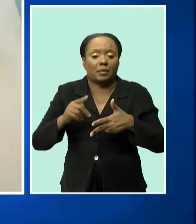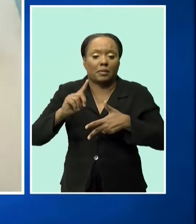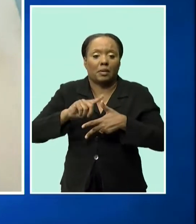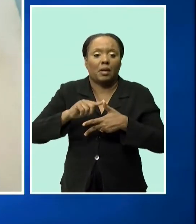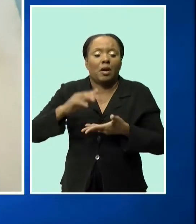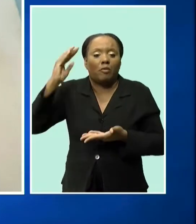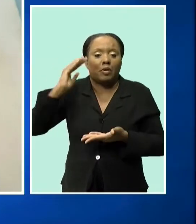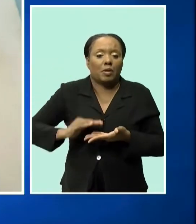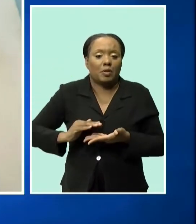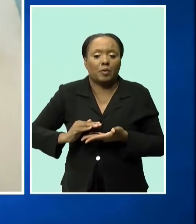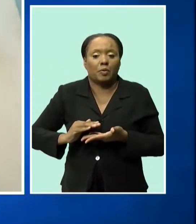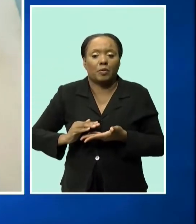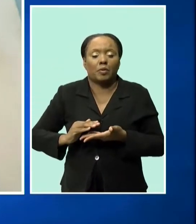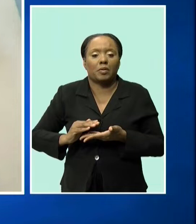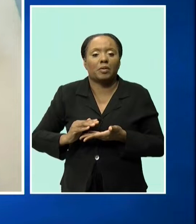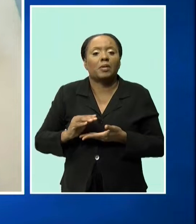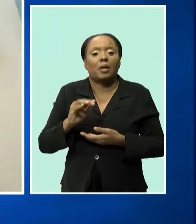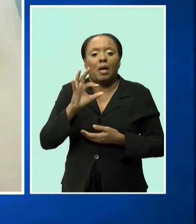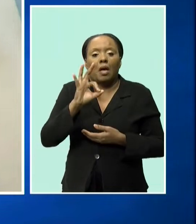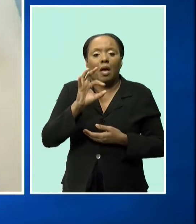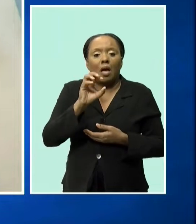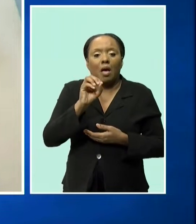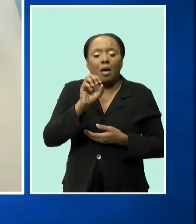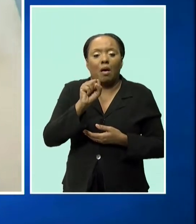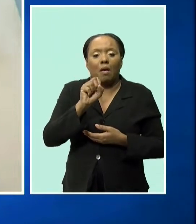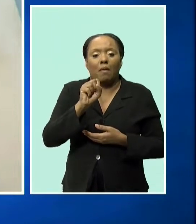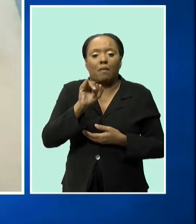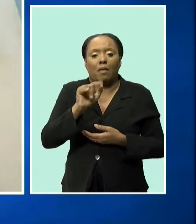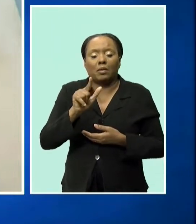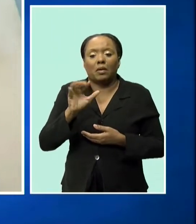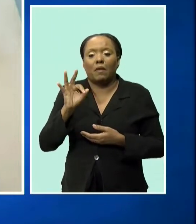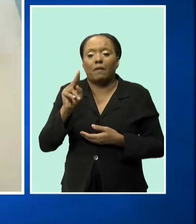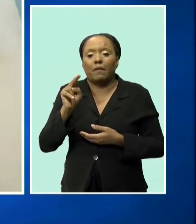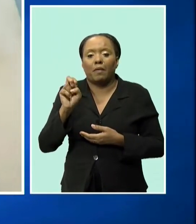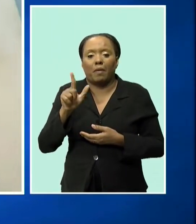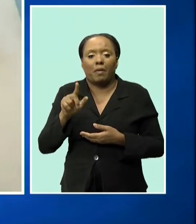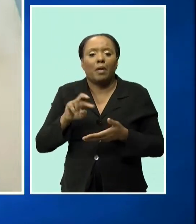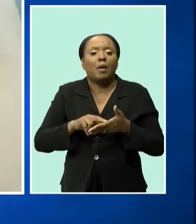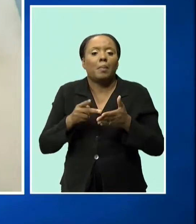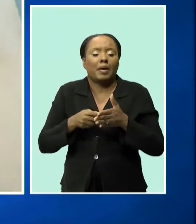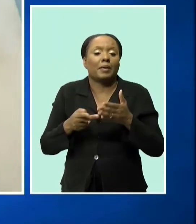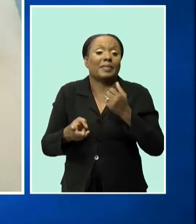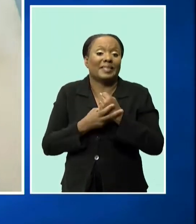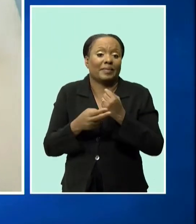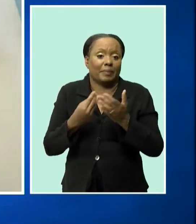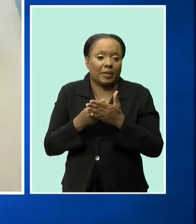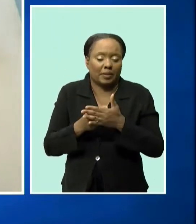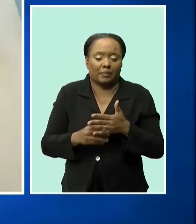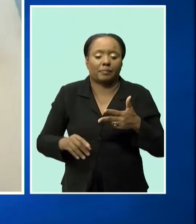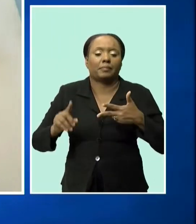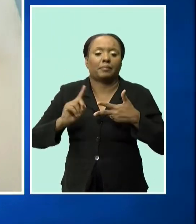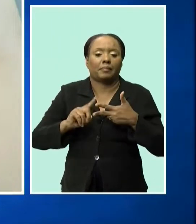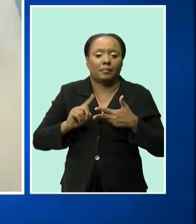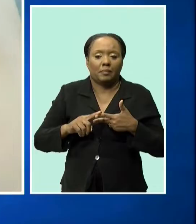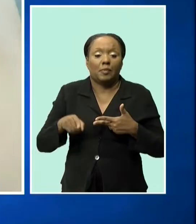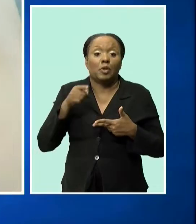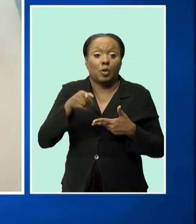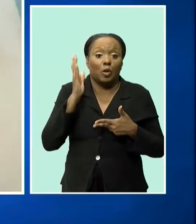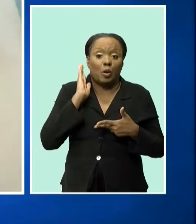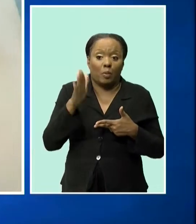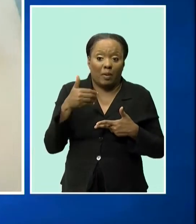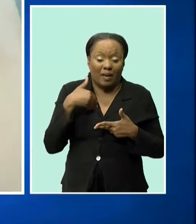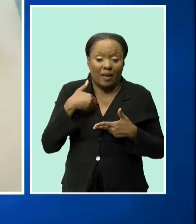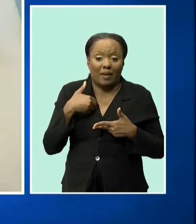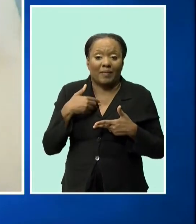fossil fuel. That means we're going to save foreign exchange. Two, you will be generating electricity, which you will be